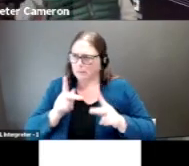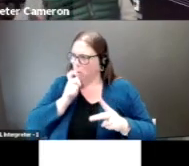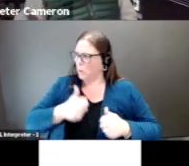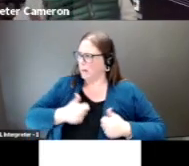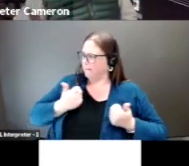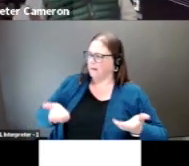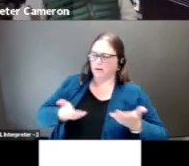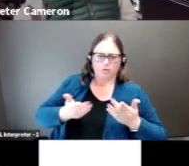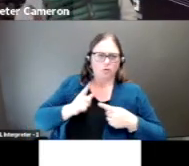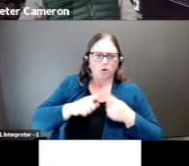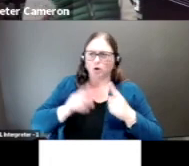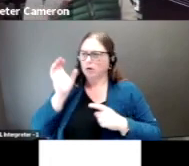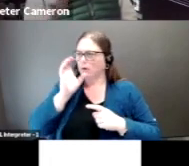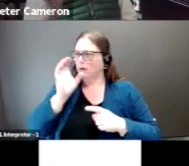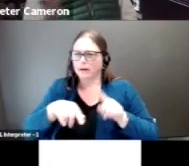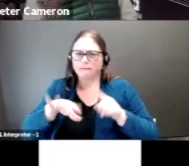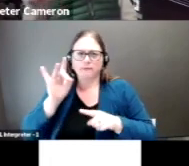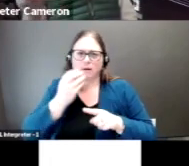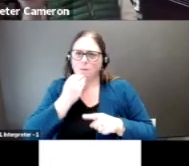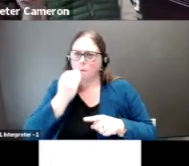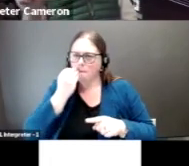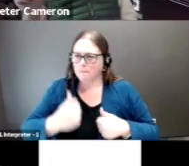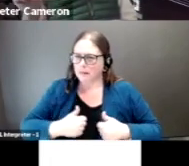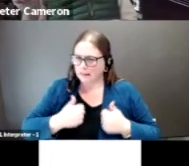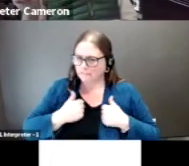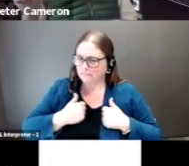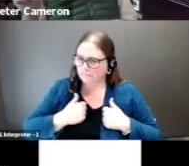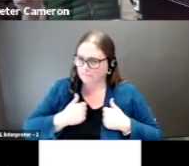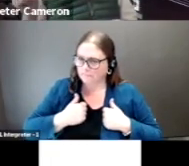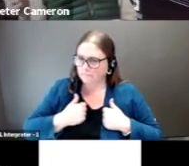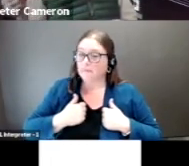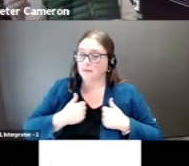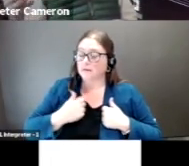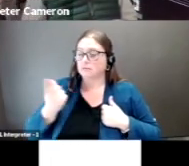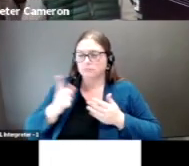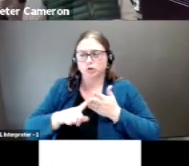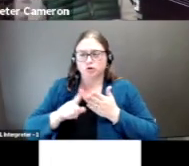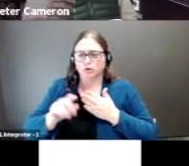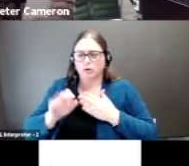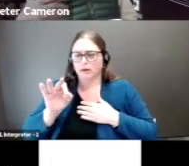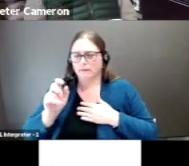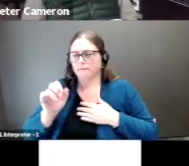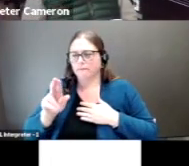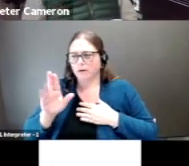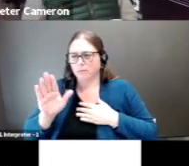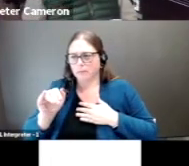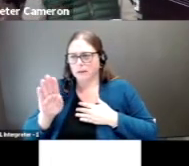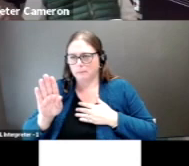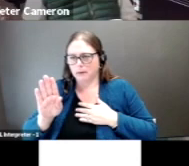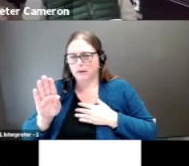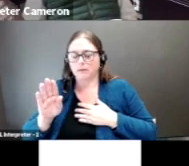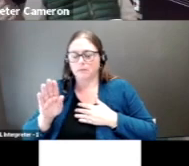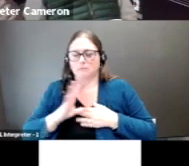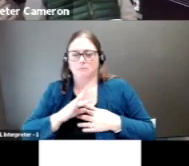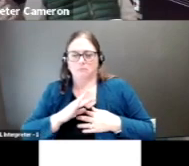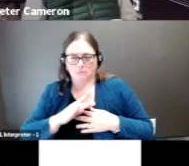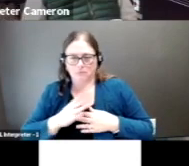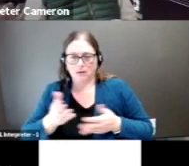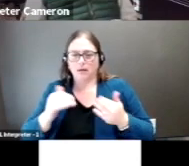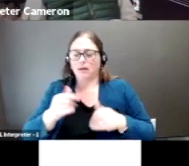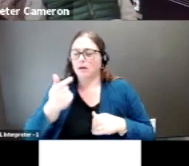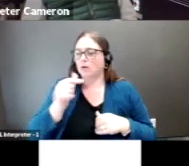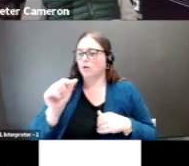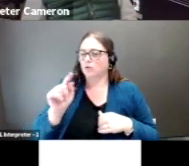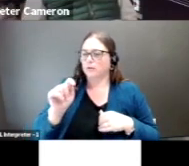couldn't get accommodation. Fairbnb, check it out. And then Green Taxi, there's lots of green